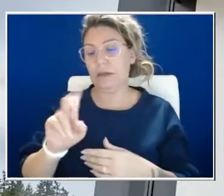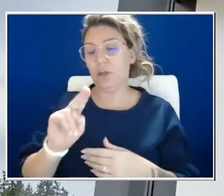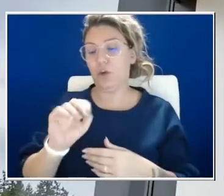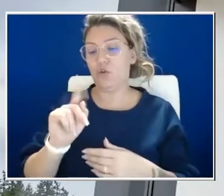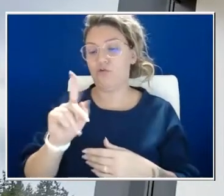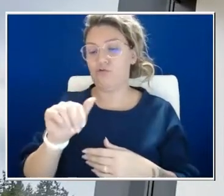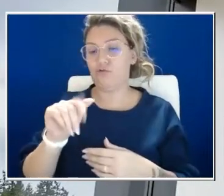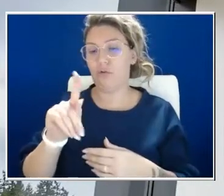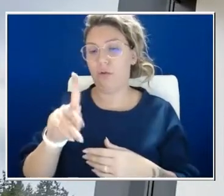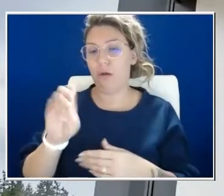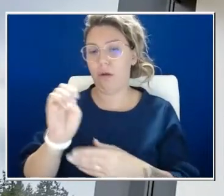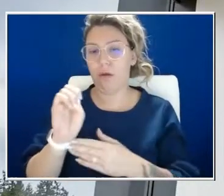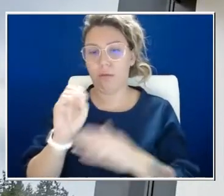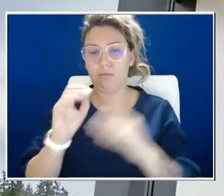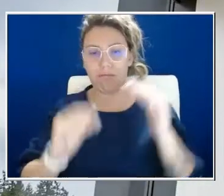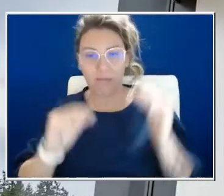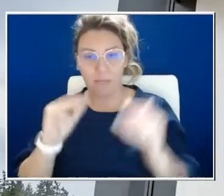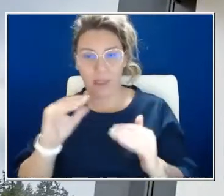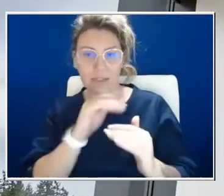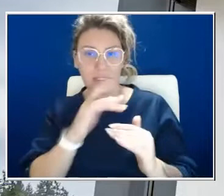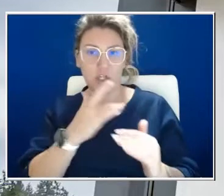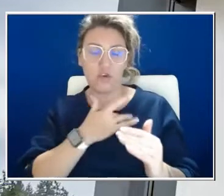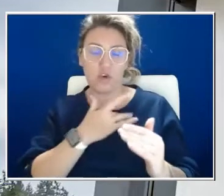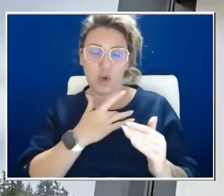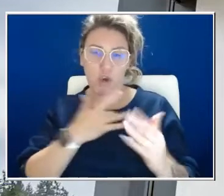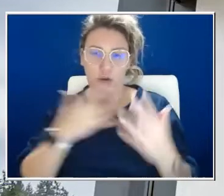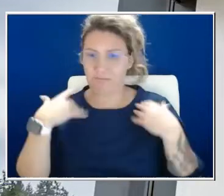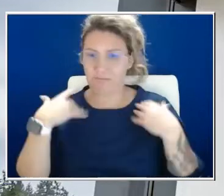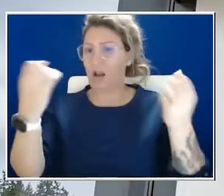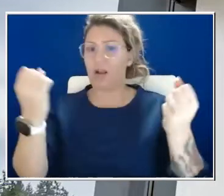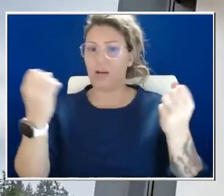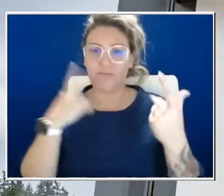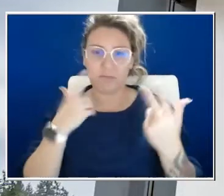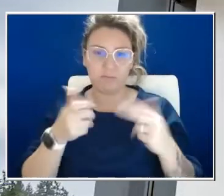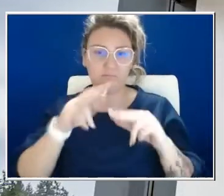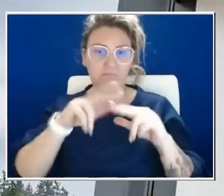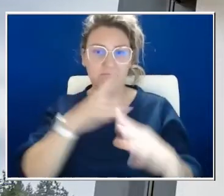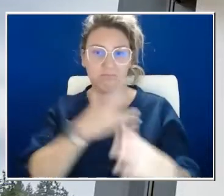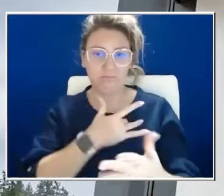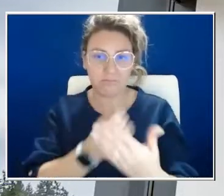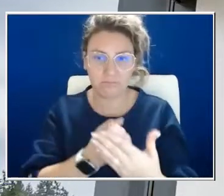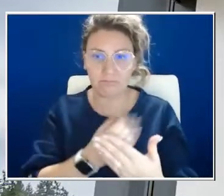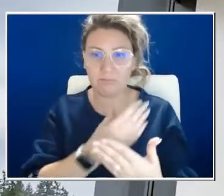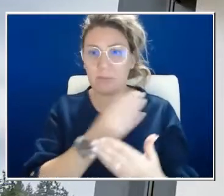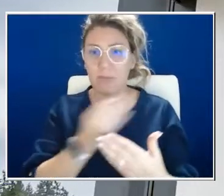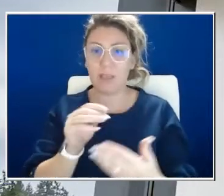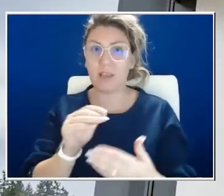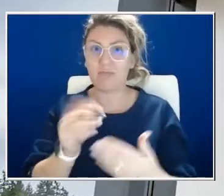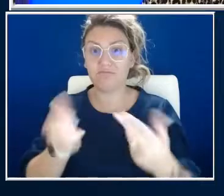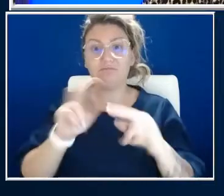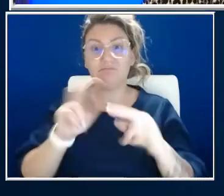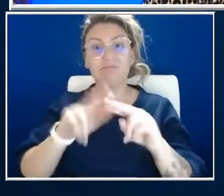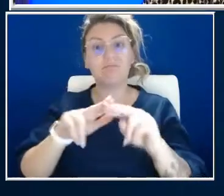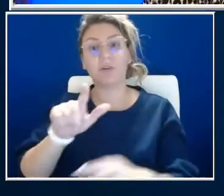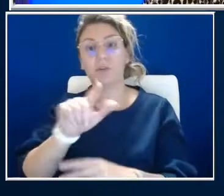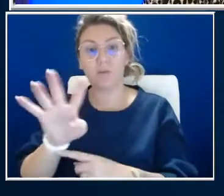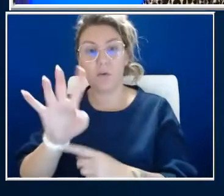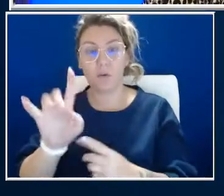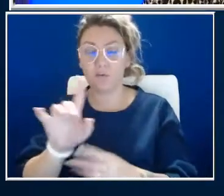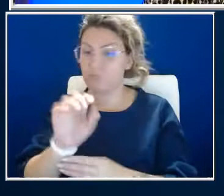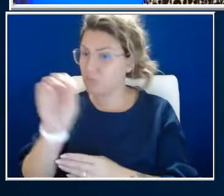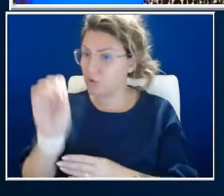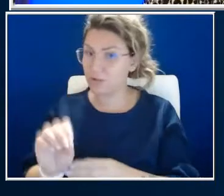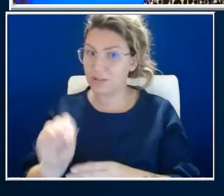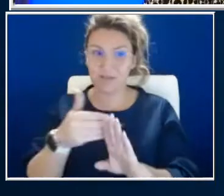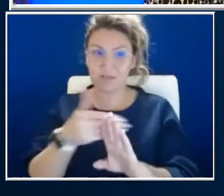your cardiovascular health to the point of increased heart attack incidences to 24%. And just before I let you